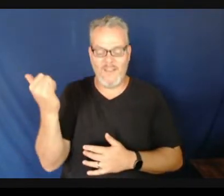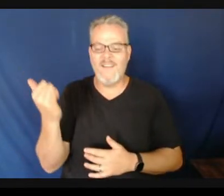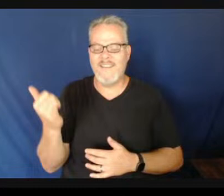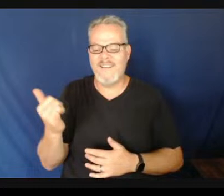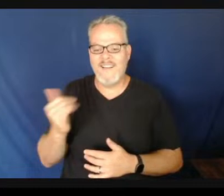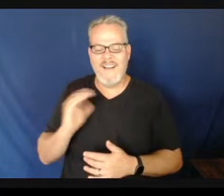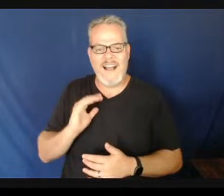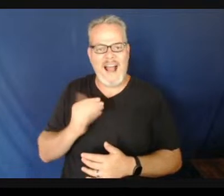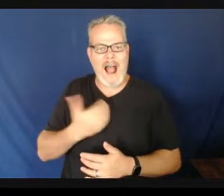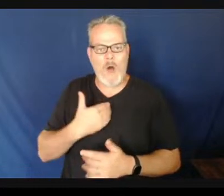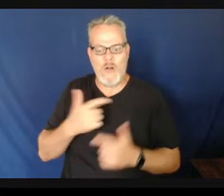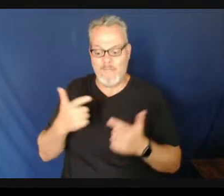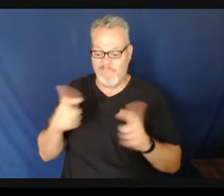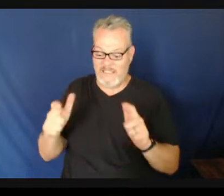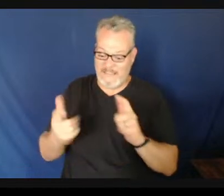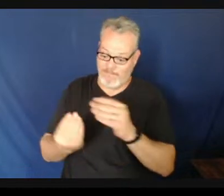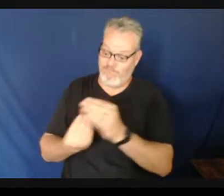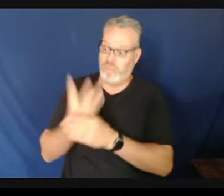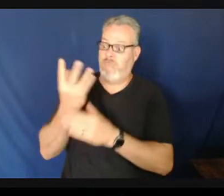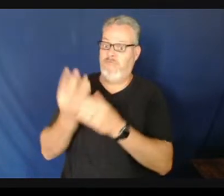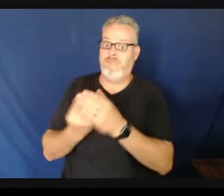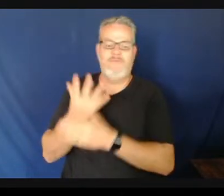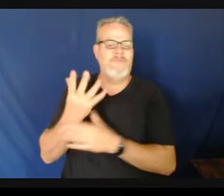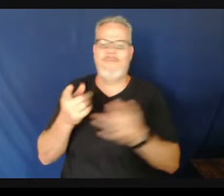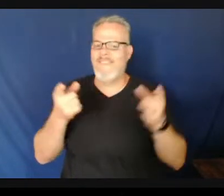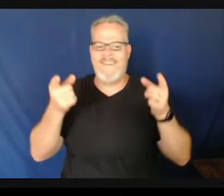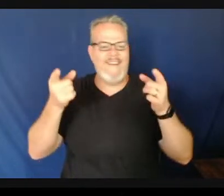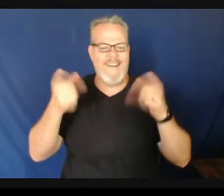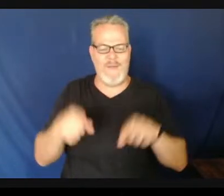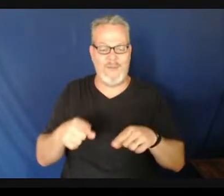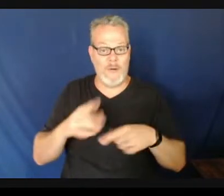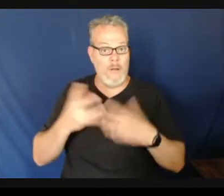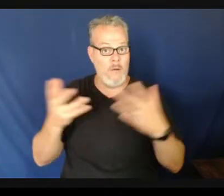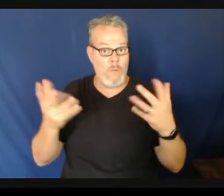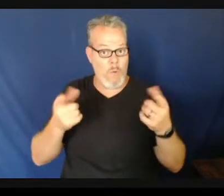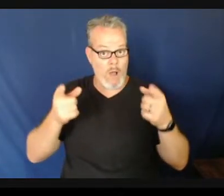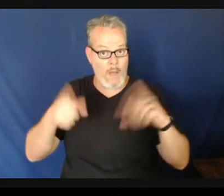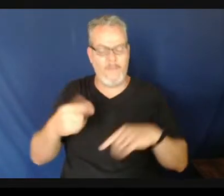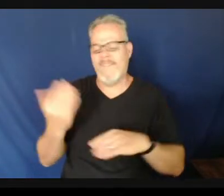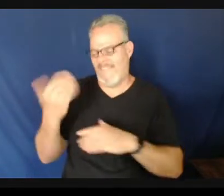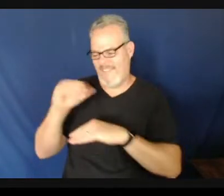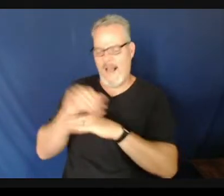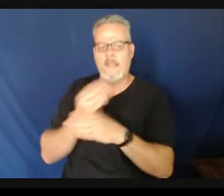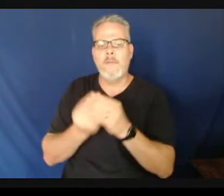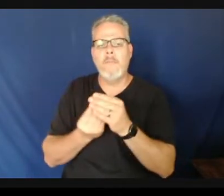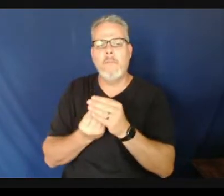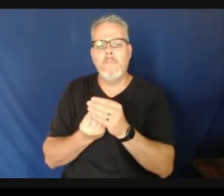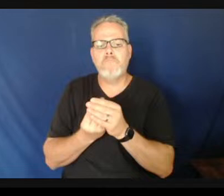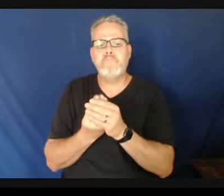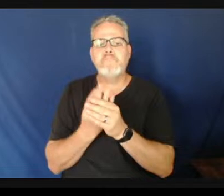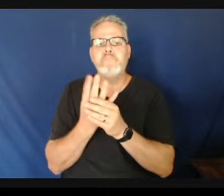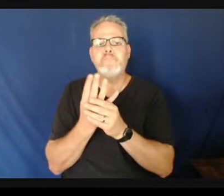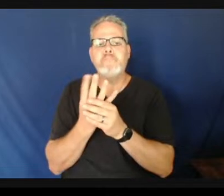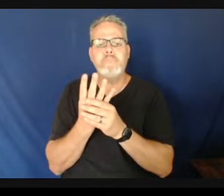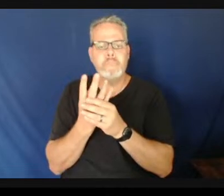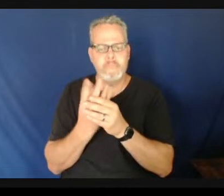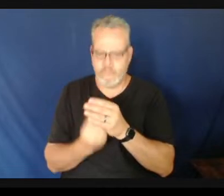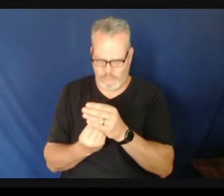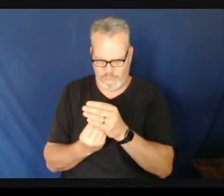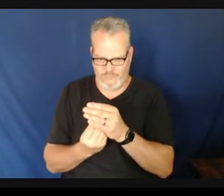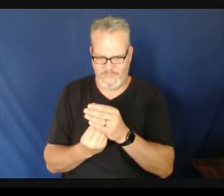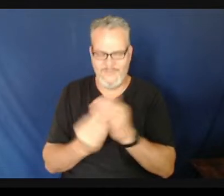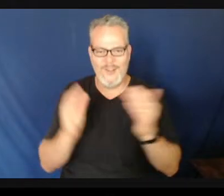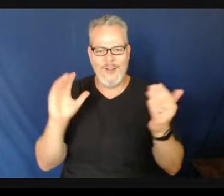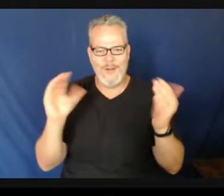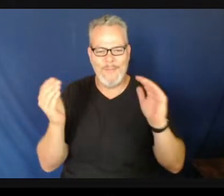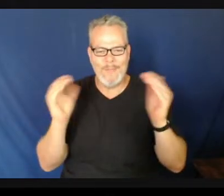our episode yet. We just had that one little brief one last night. So here is the buildup of the previous SO2 output